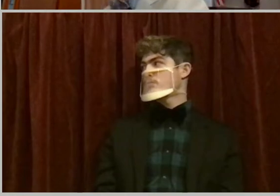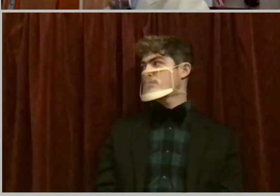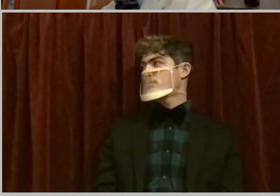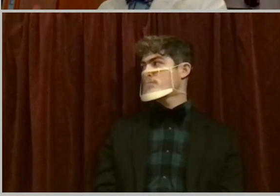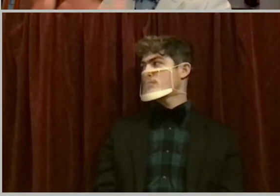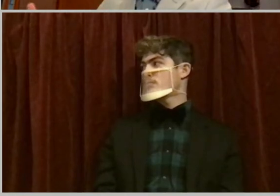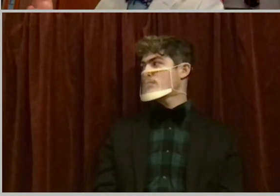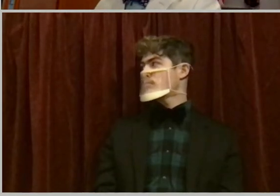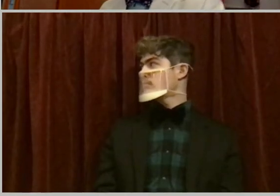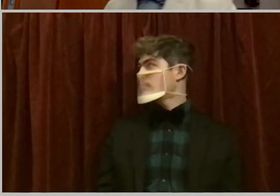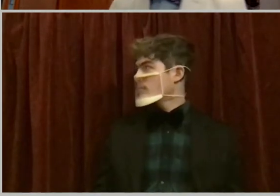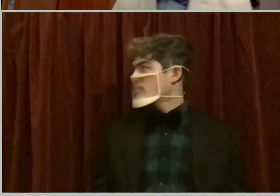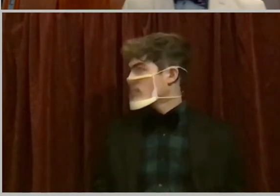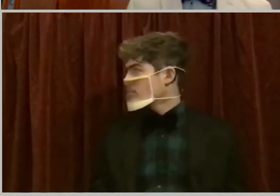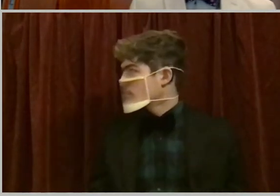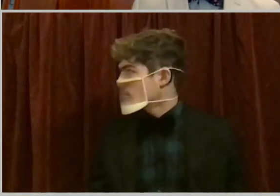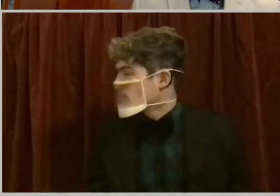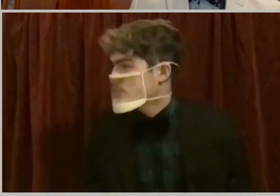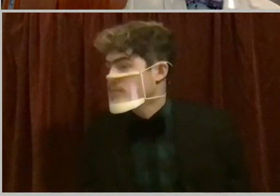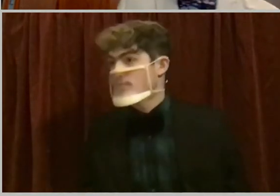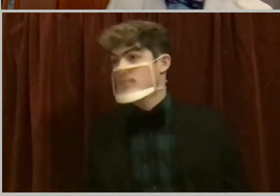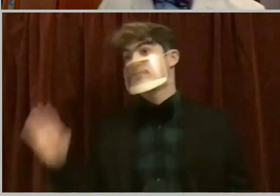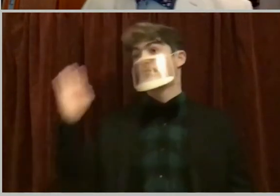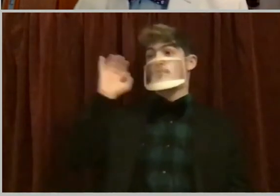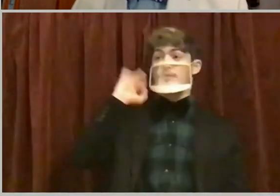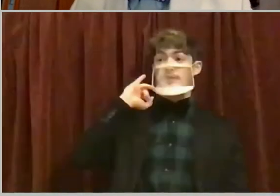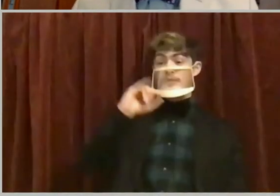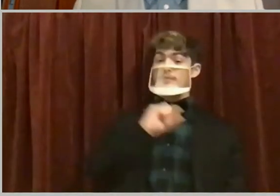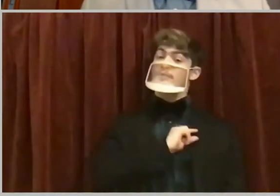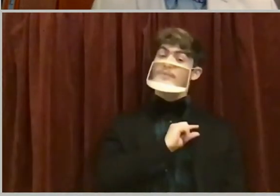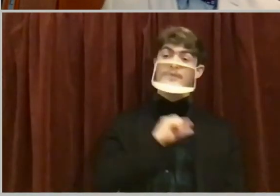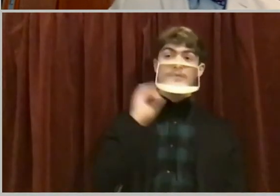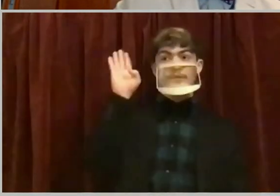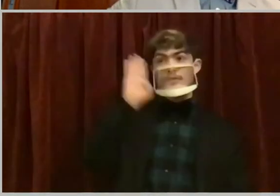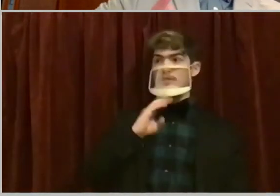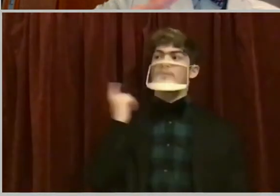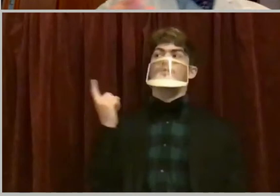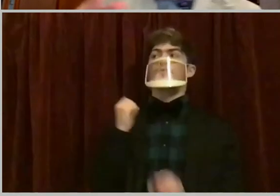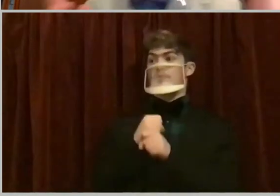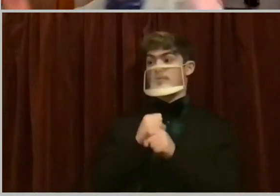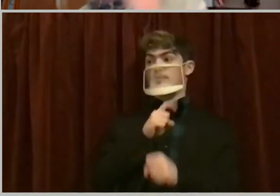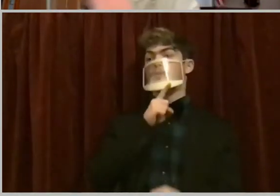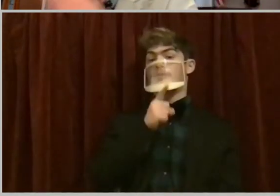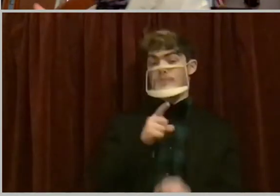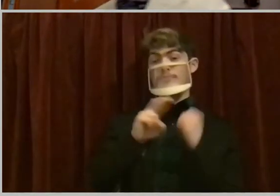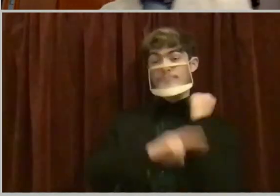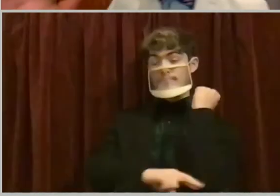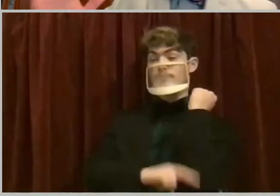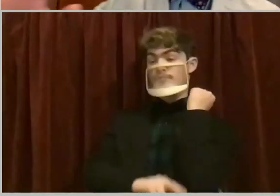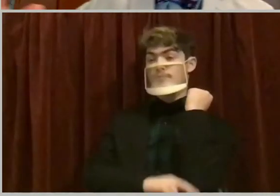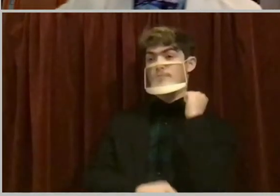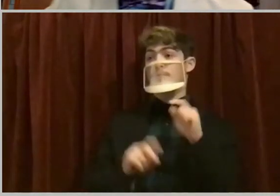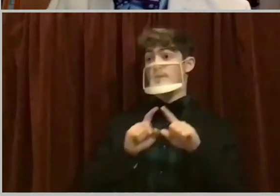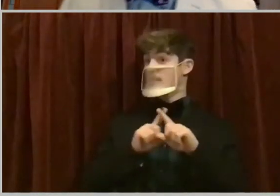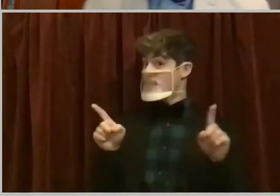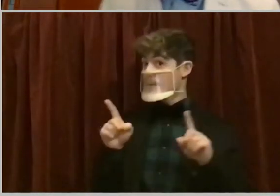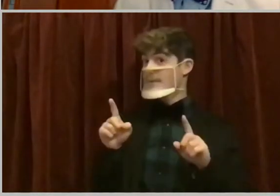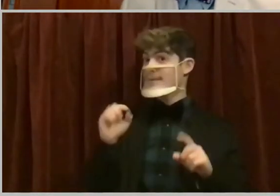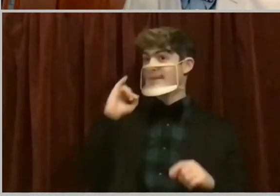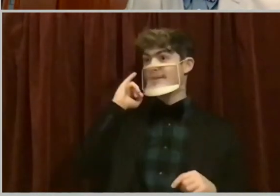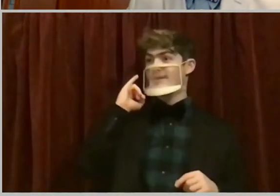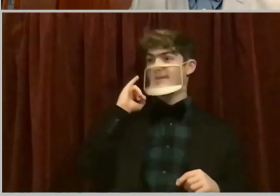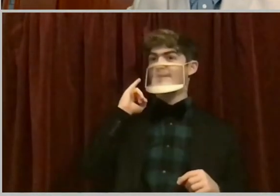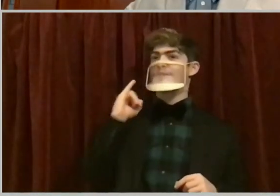clear the guilty and will punish them, because he has such great compassion, he will always tip the scales to show us